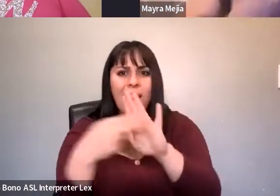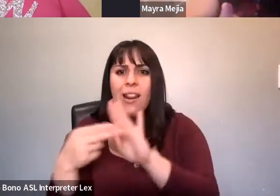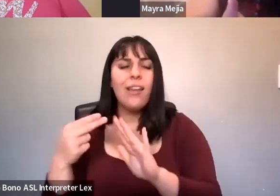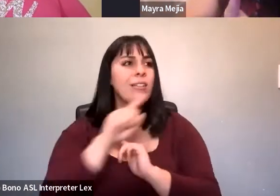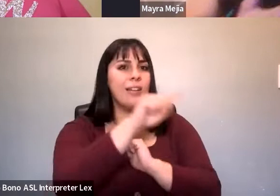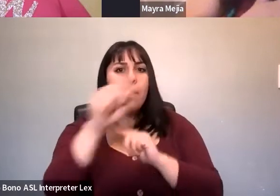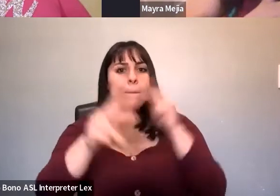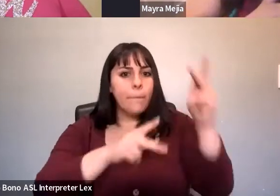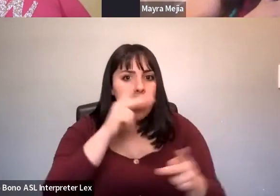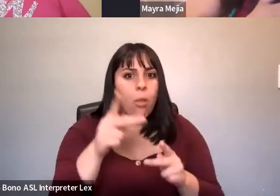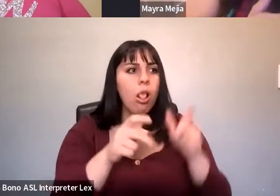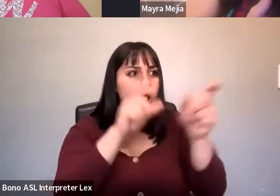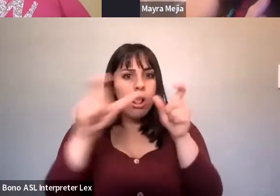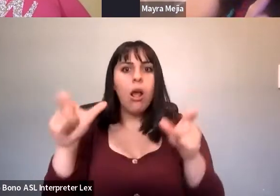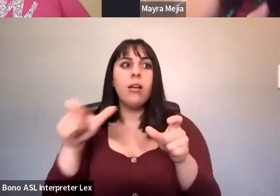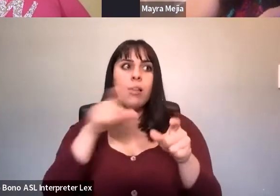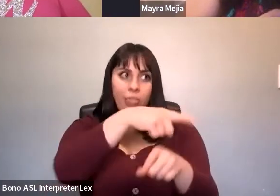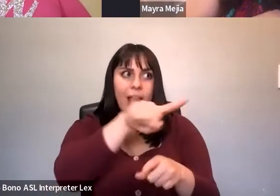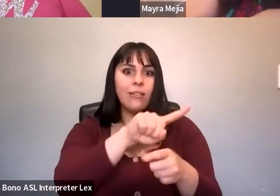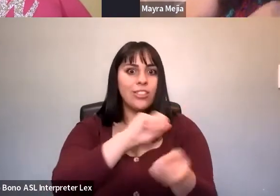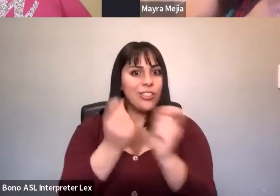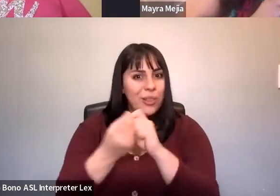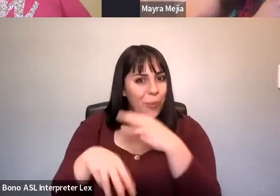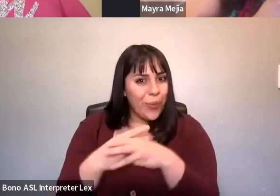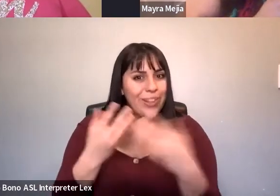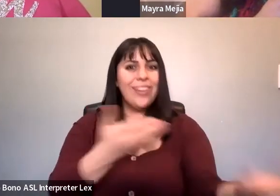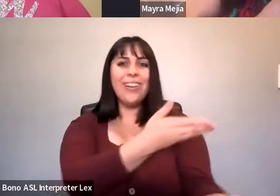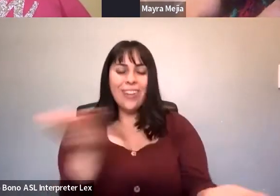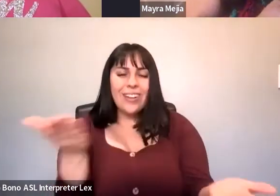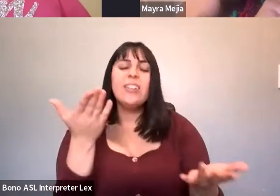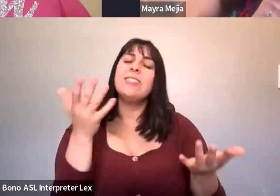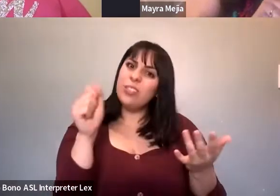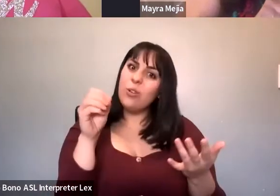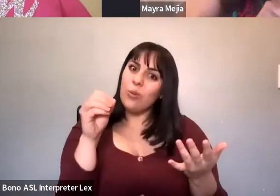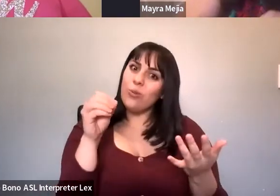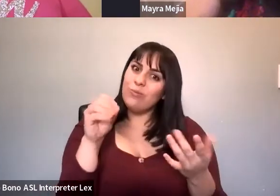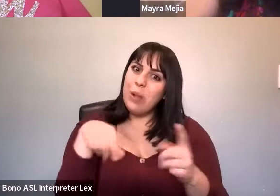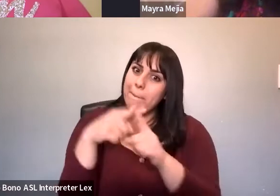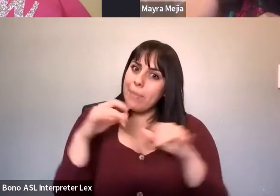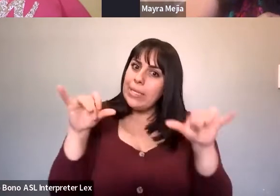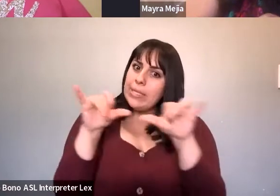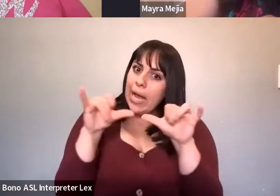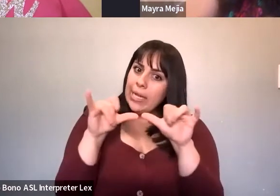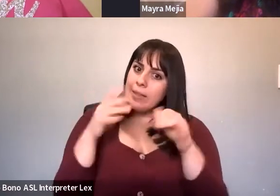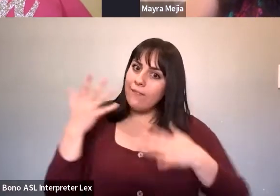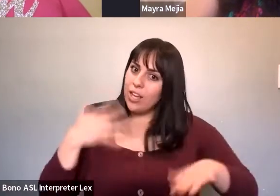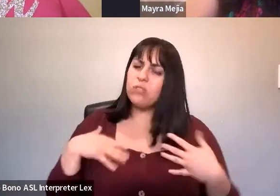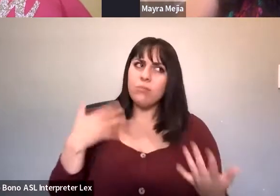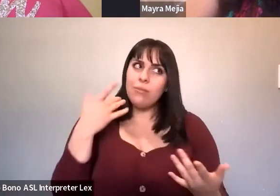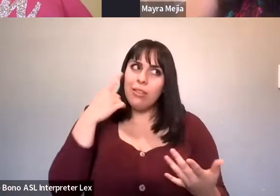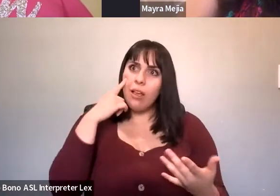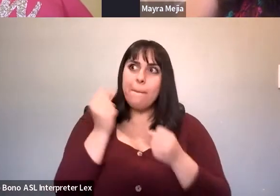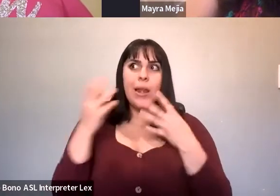influencers, people that are making a difference. And I think in plus size fashion, there are a lot of people doing that.